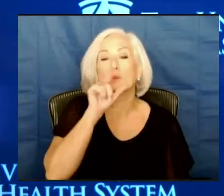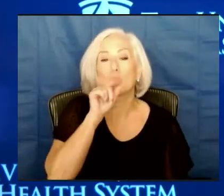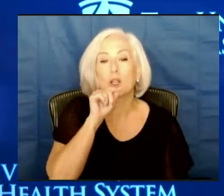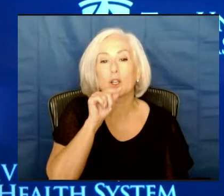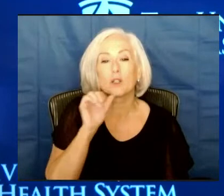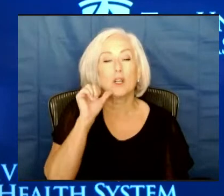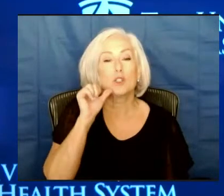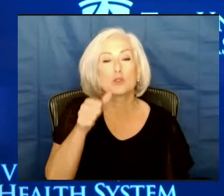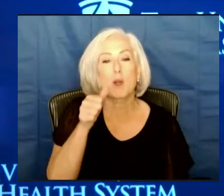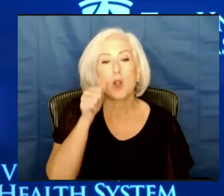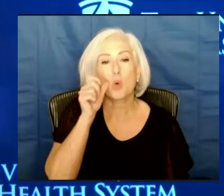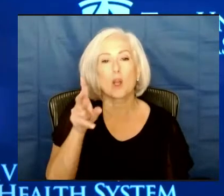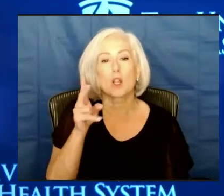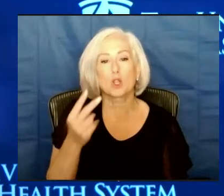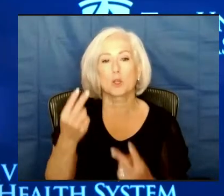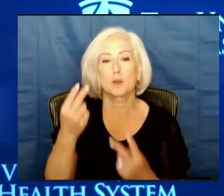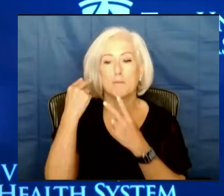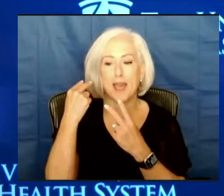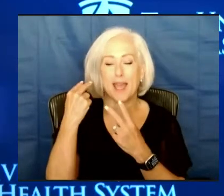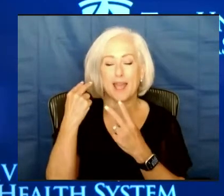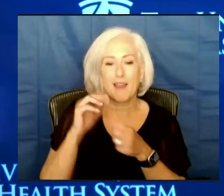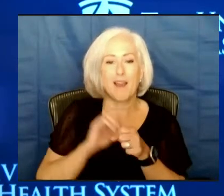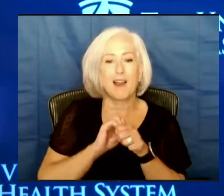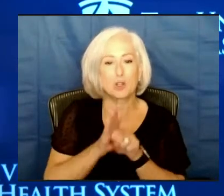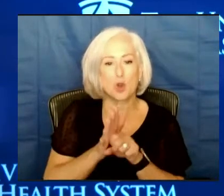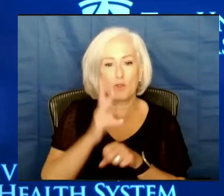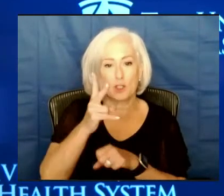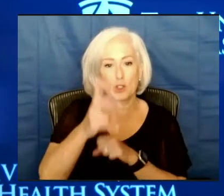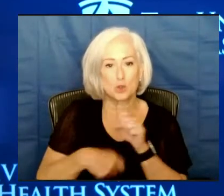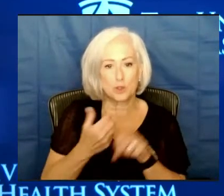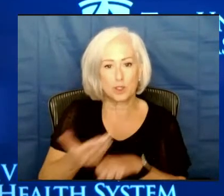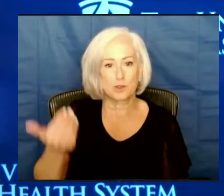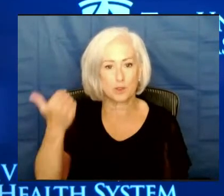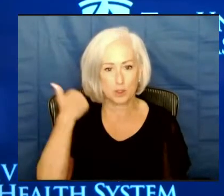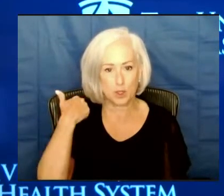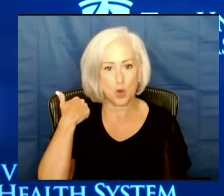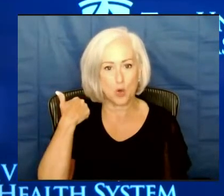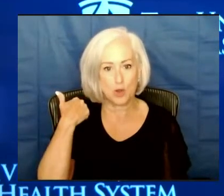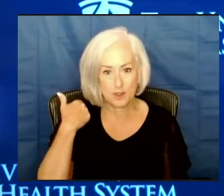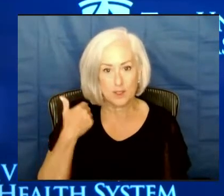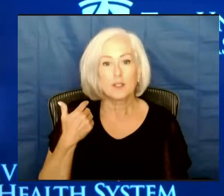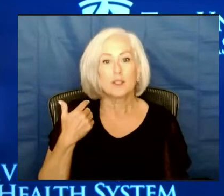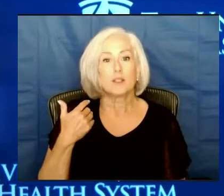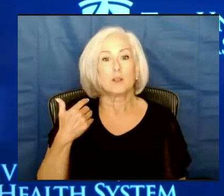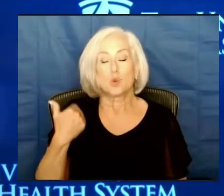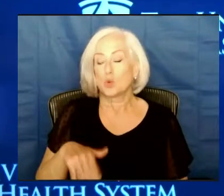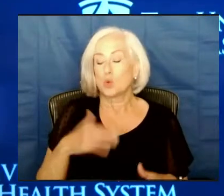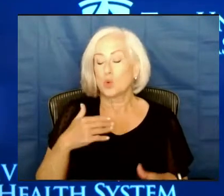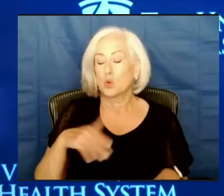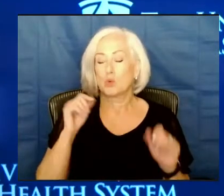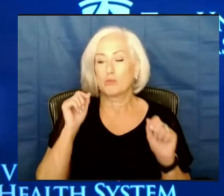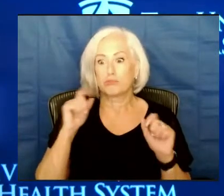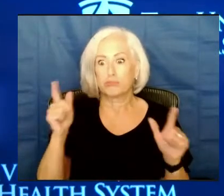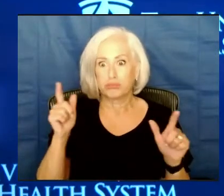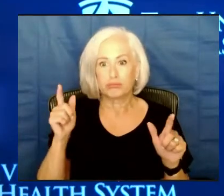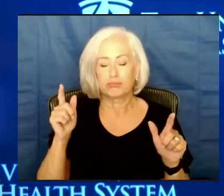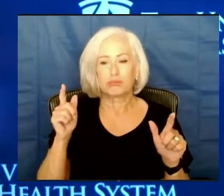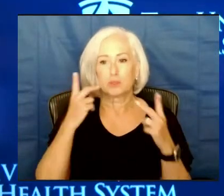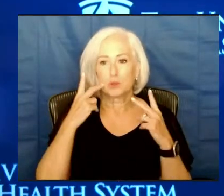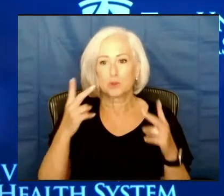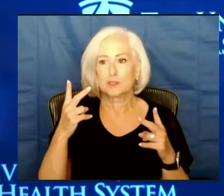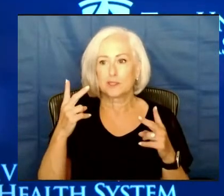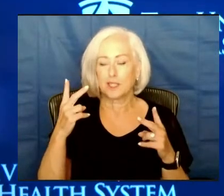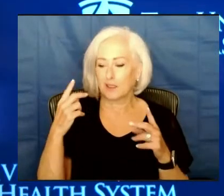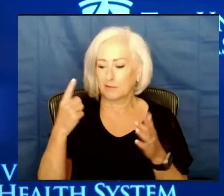back on the pandemic 2 years ago in a special encore episode of the Morning Medical Update. It's an eye-opening walk down memory lane. We'll be back